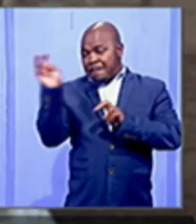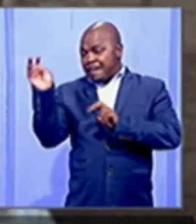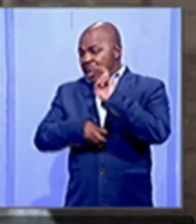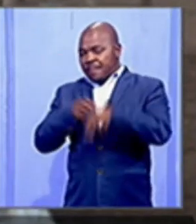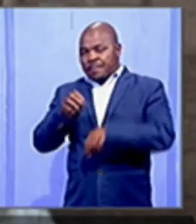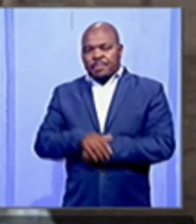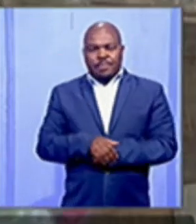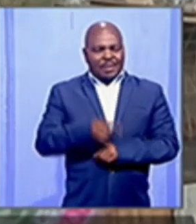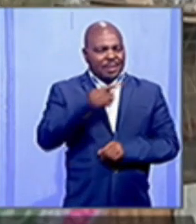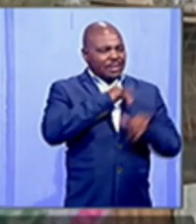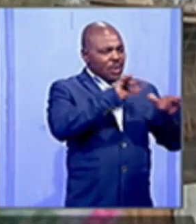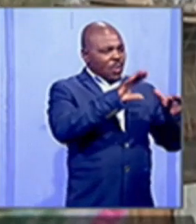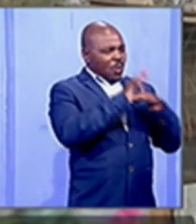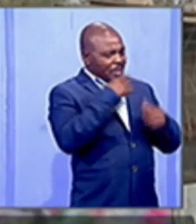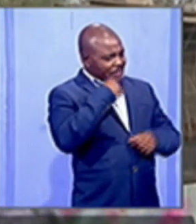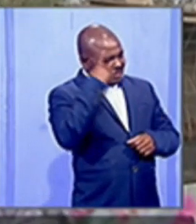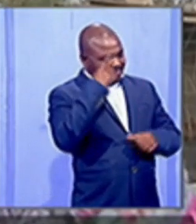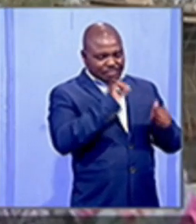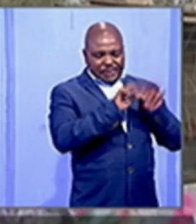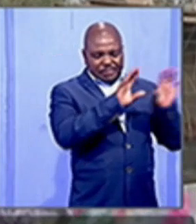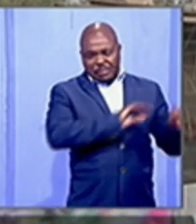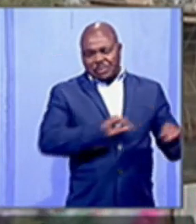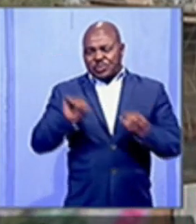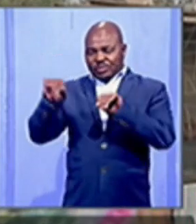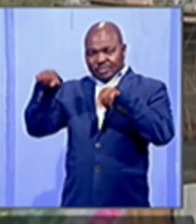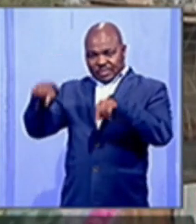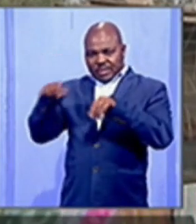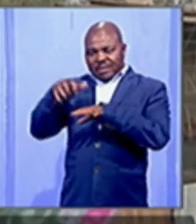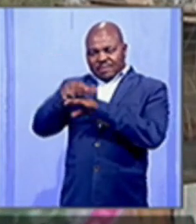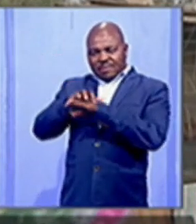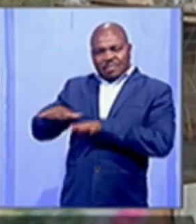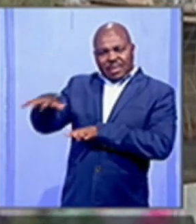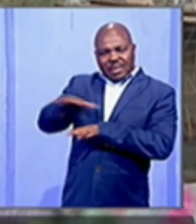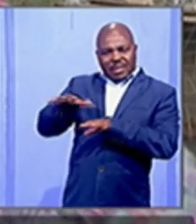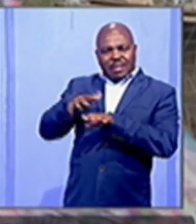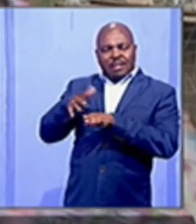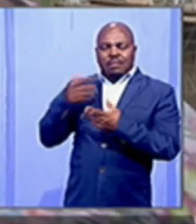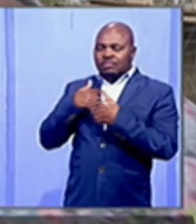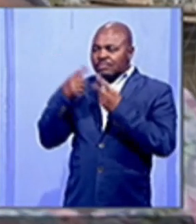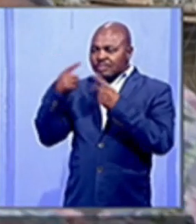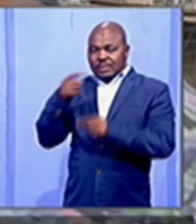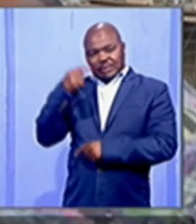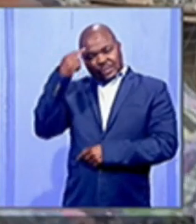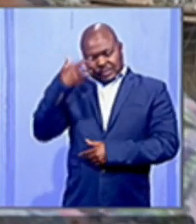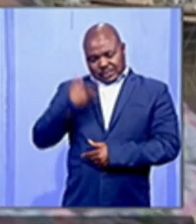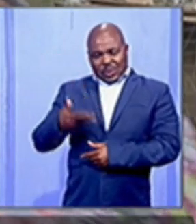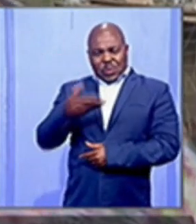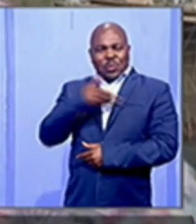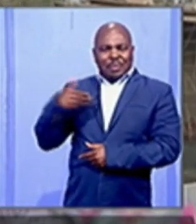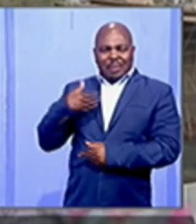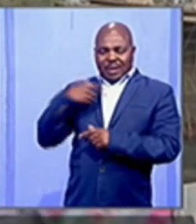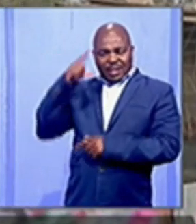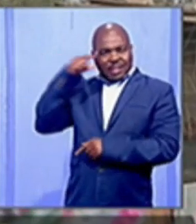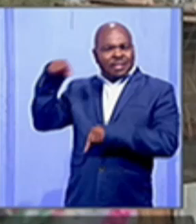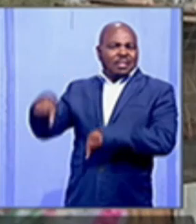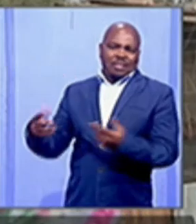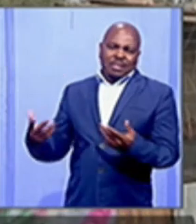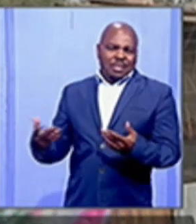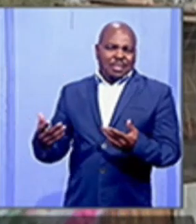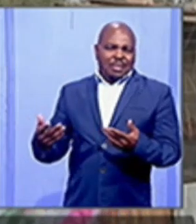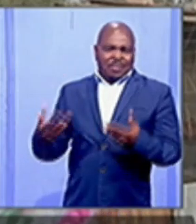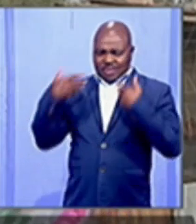lapeng ka ke ne ka pateletsa gore ke fuduge ke tle go nna mo morakeng. Nagana o le motho wa mme o tla go robala mo morakeng o